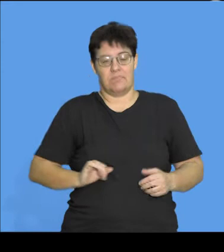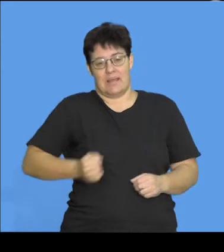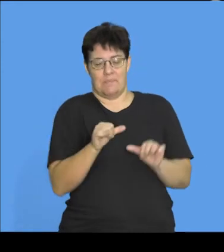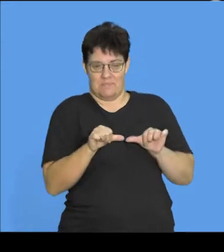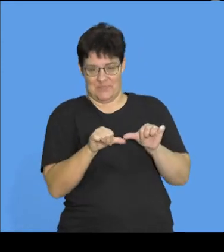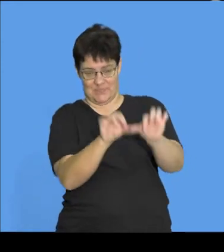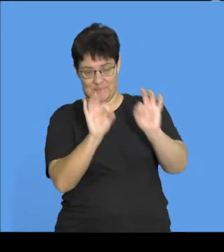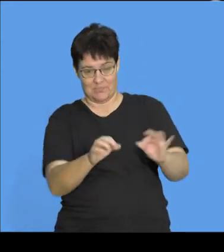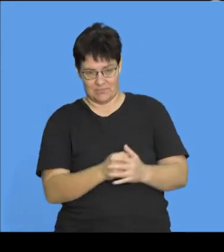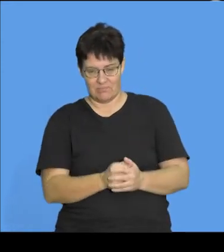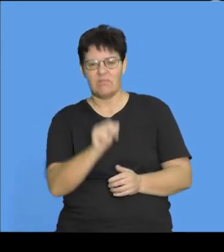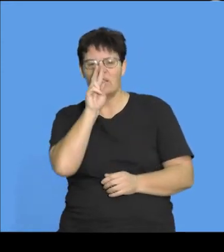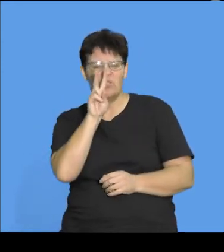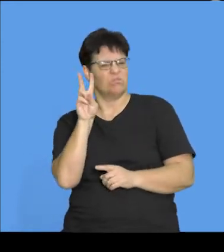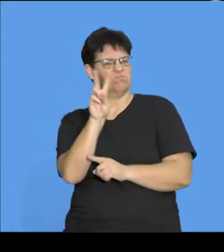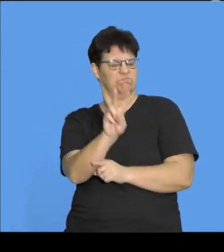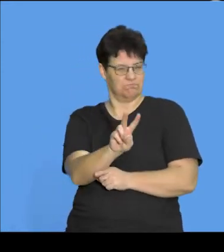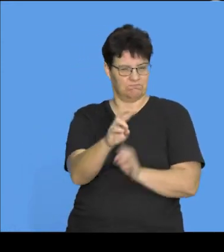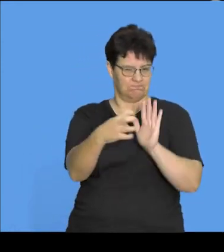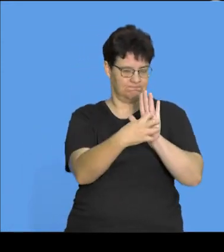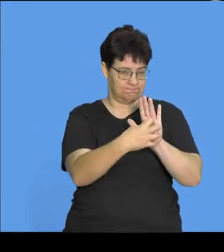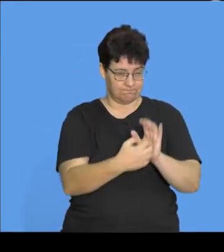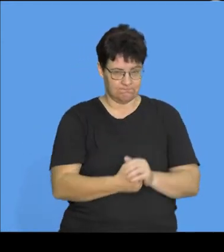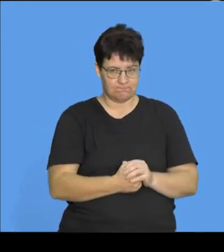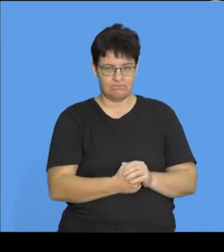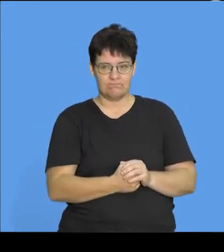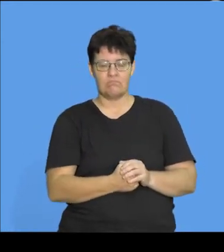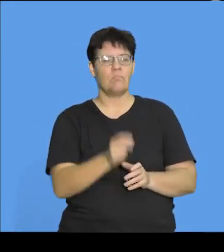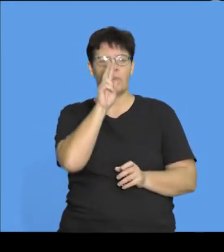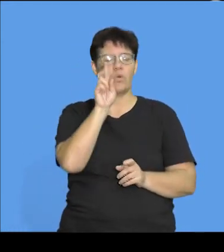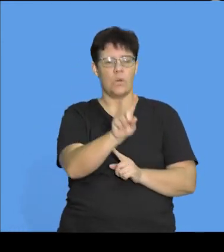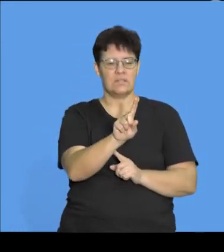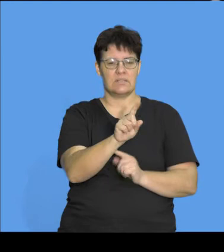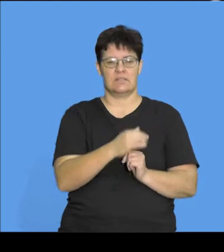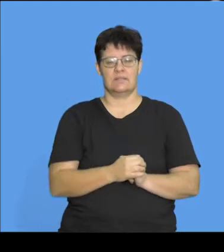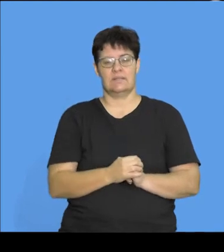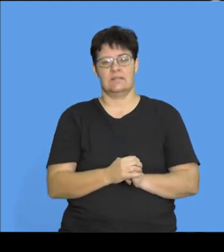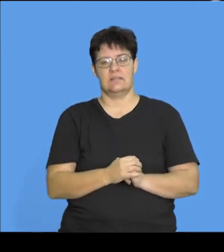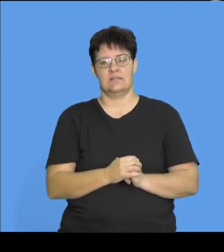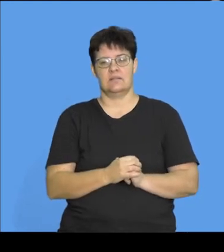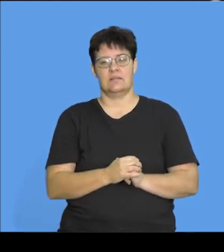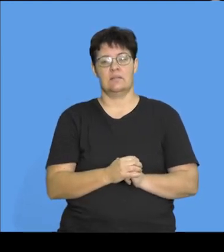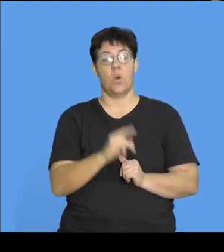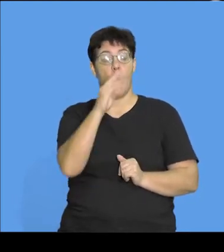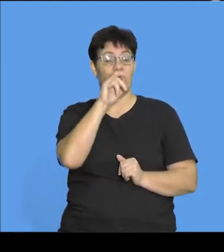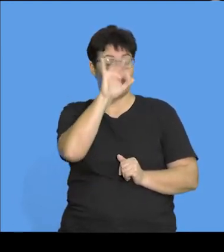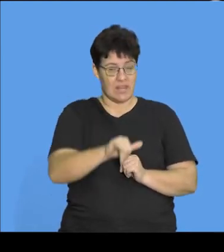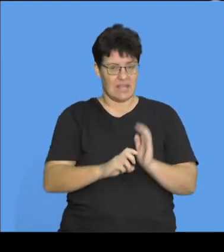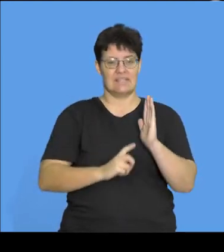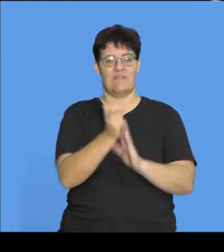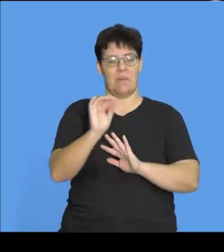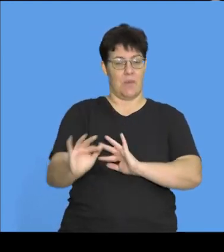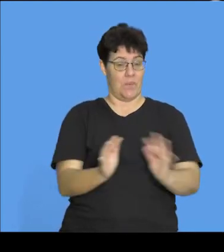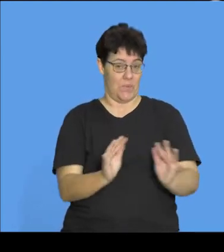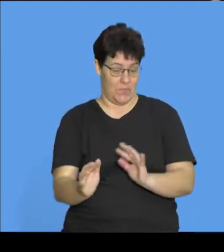So when we look at the overview of this, so we've spent some time looking at the development within the ovary. As I mentioned, we